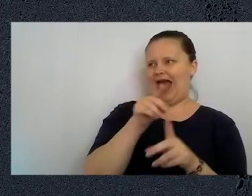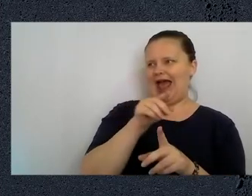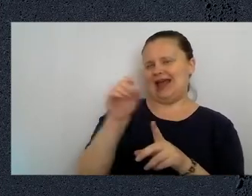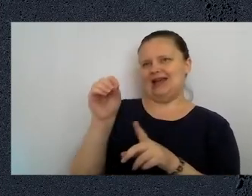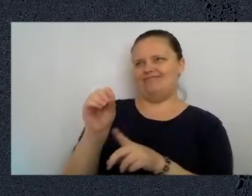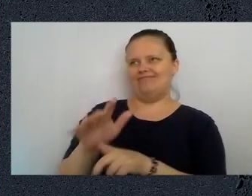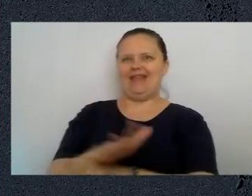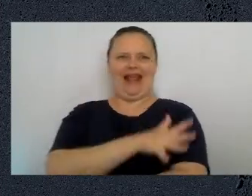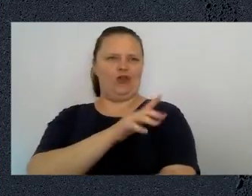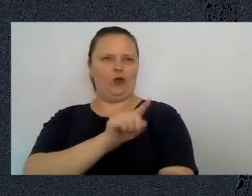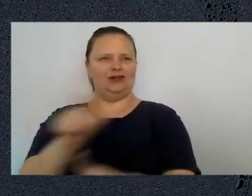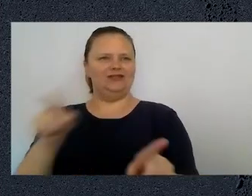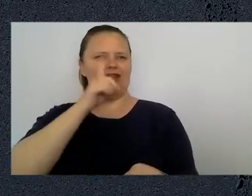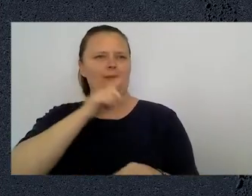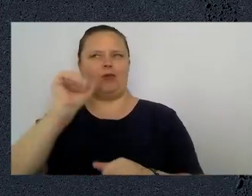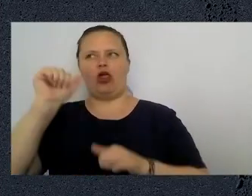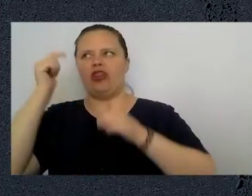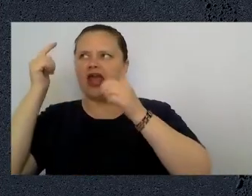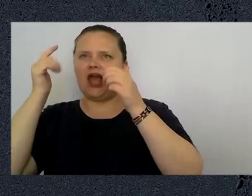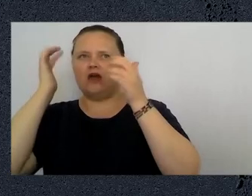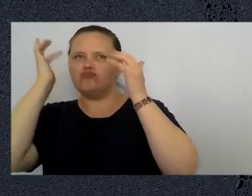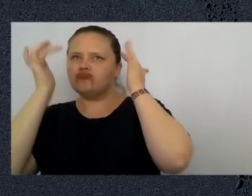thinking about things, about science.